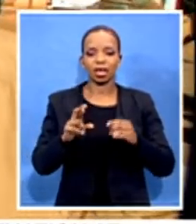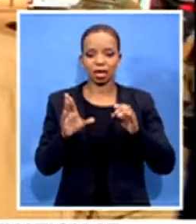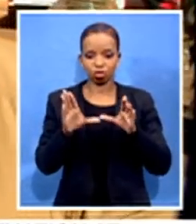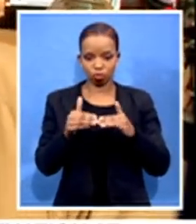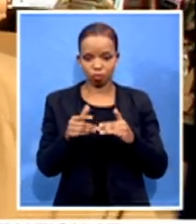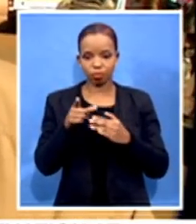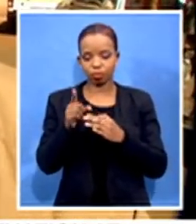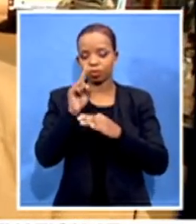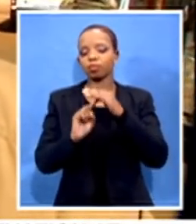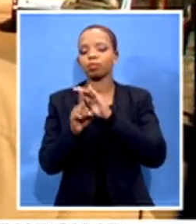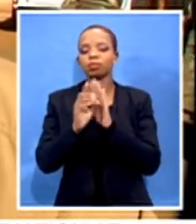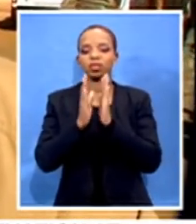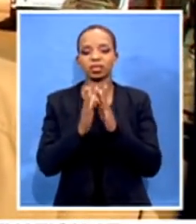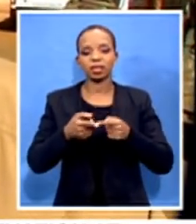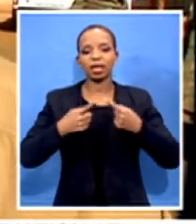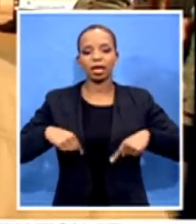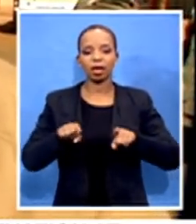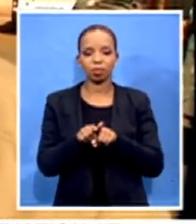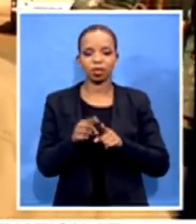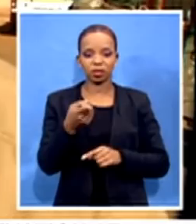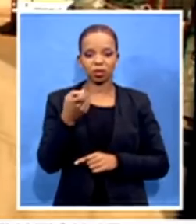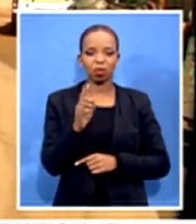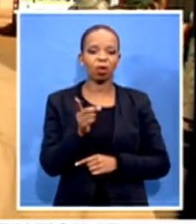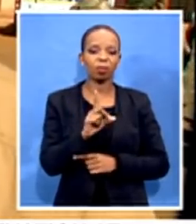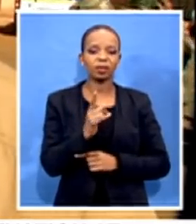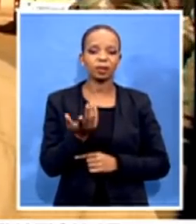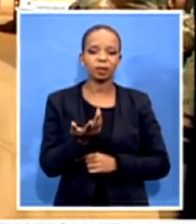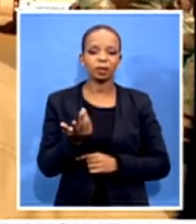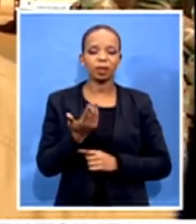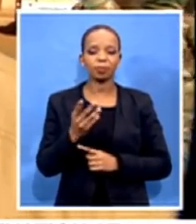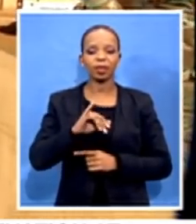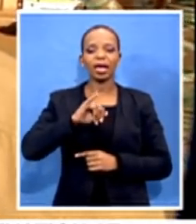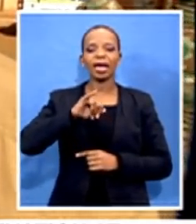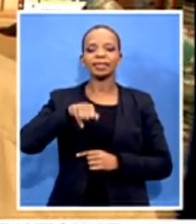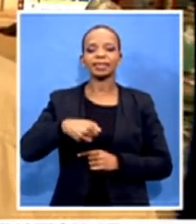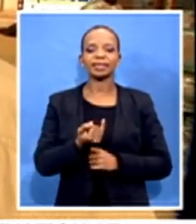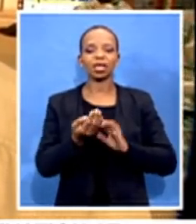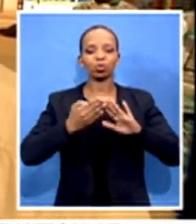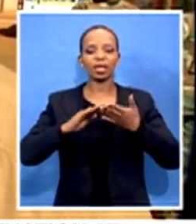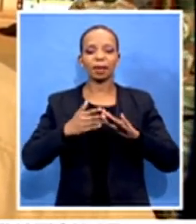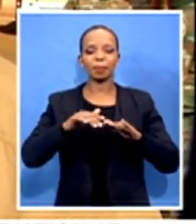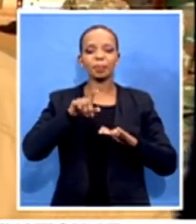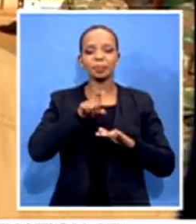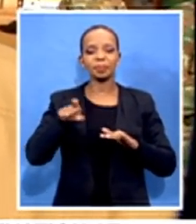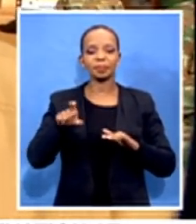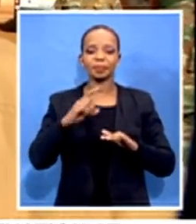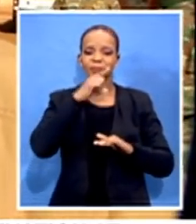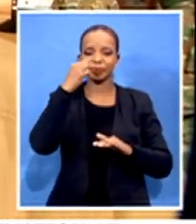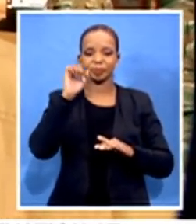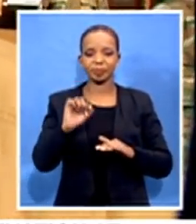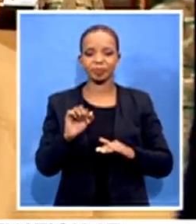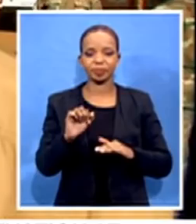church at Austral. It's called Zuurbekom. It's called Jerusalem. This one is called Silo, the headquarters.